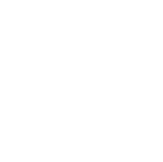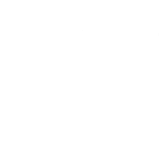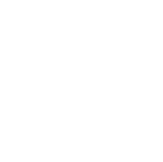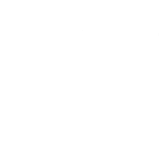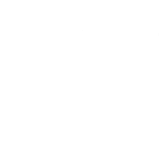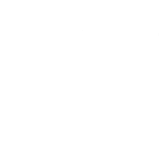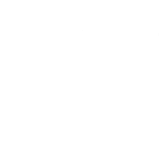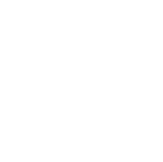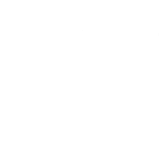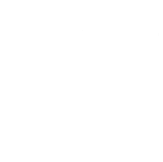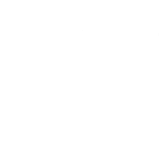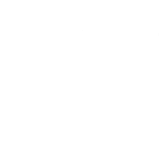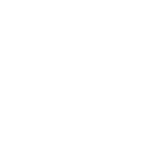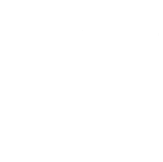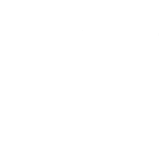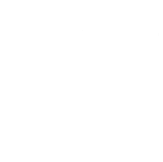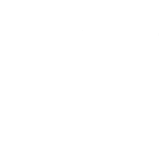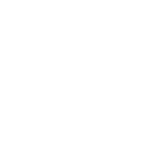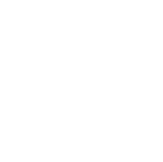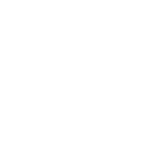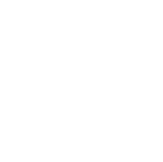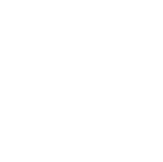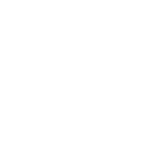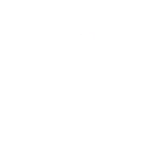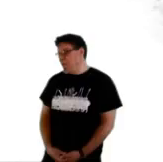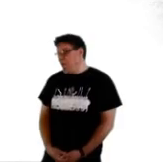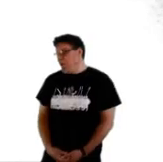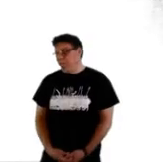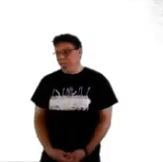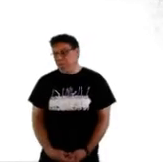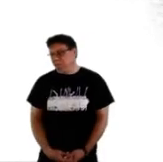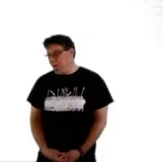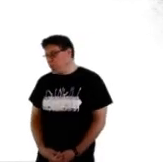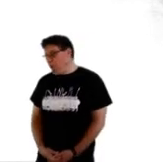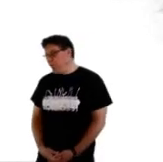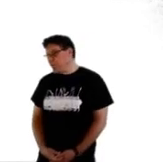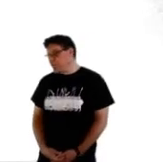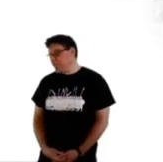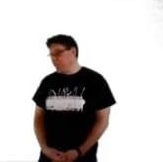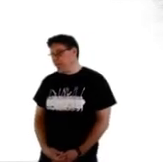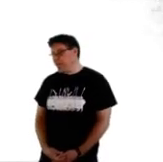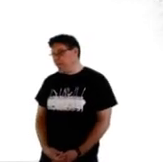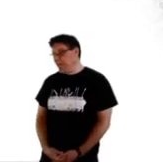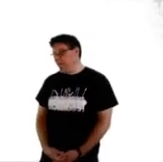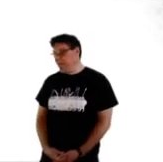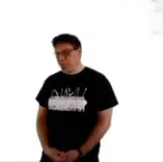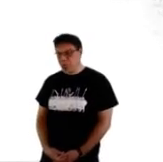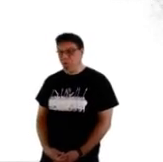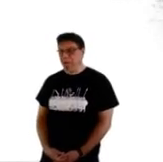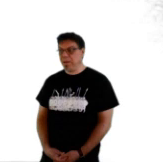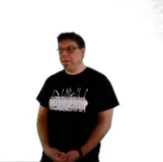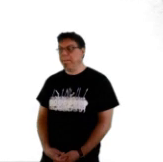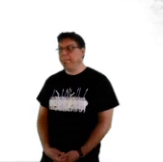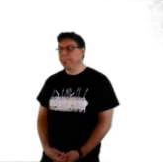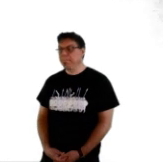saved, and will come in and go out and find pasture. The thief comes only to steal and kill and